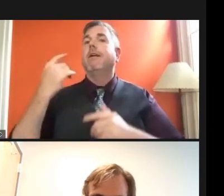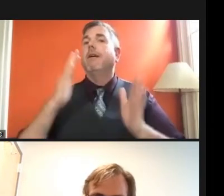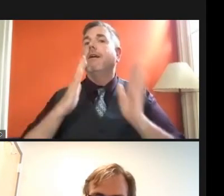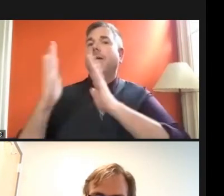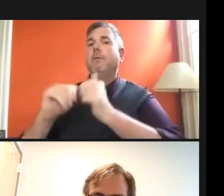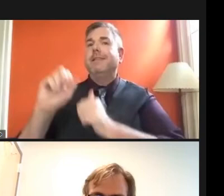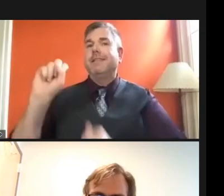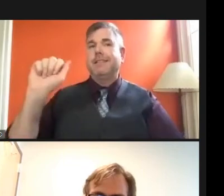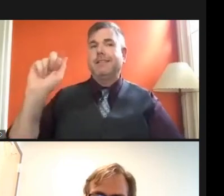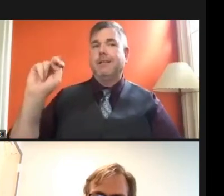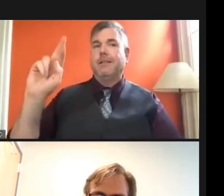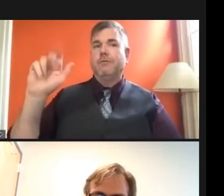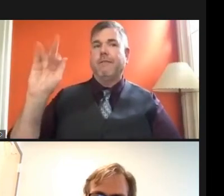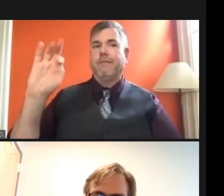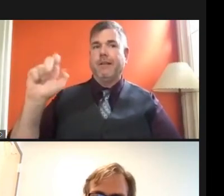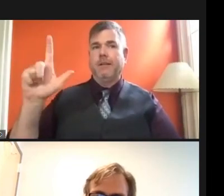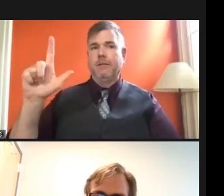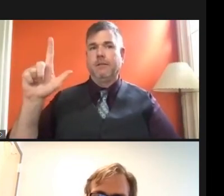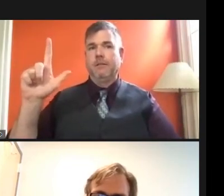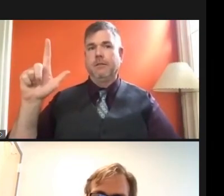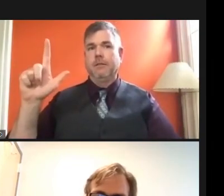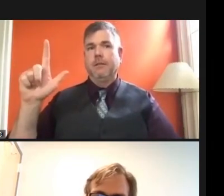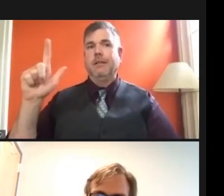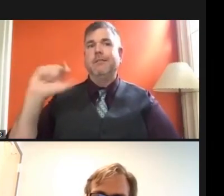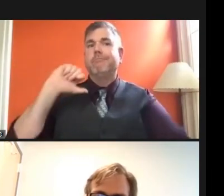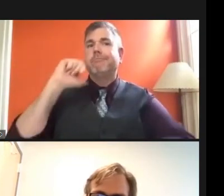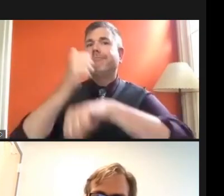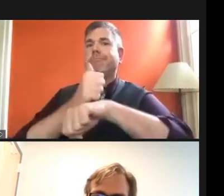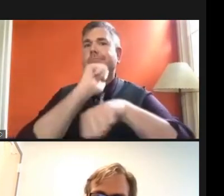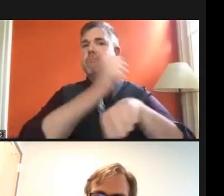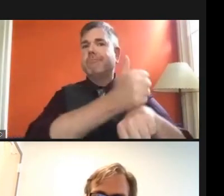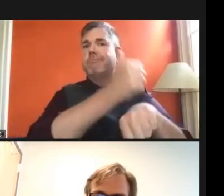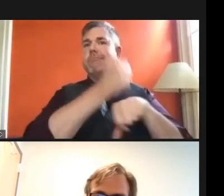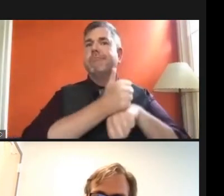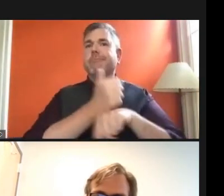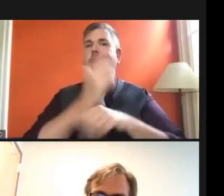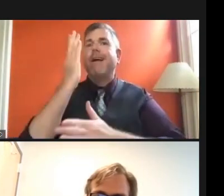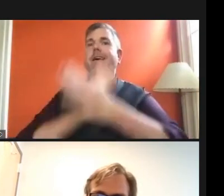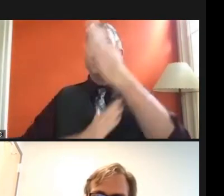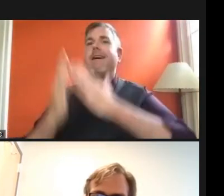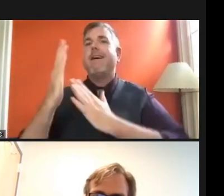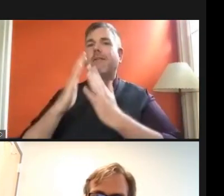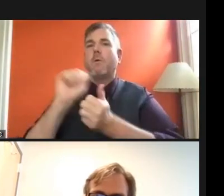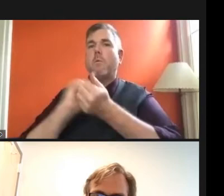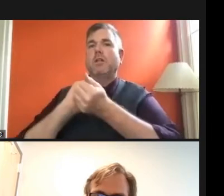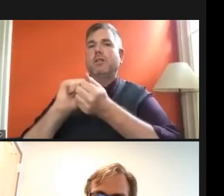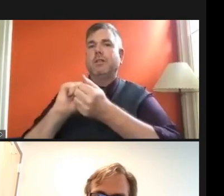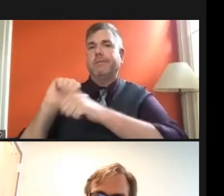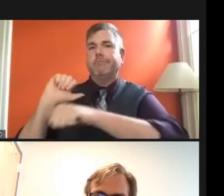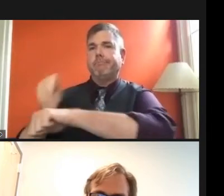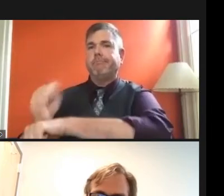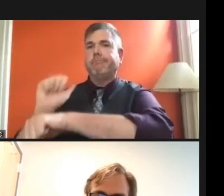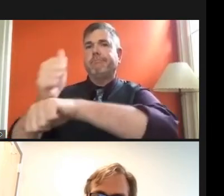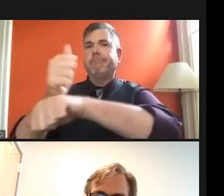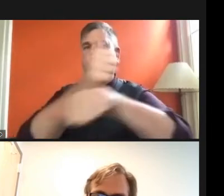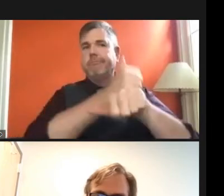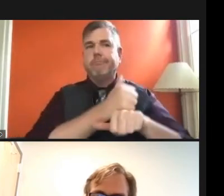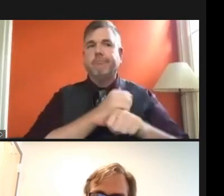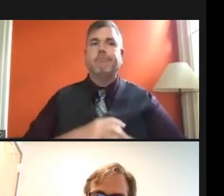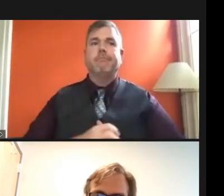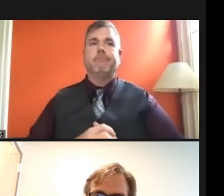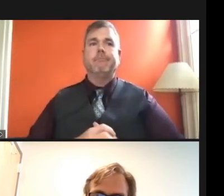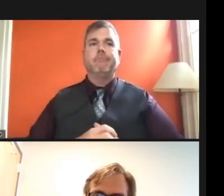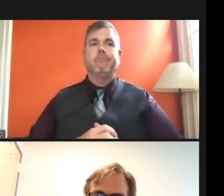making sure that we're getting out in many different languages, question and answer sessions and information